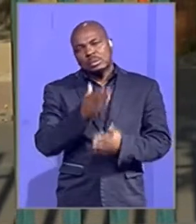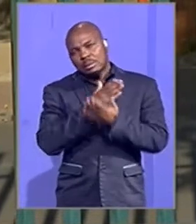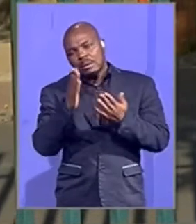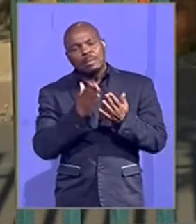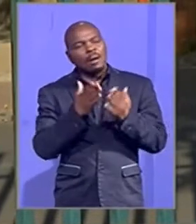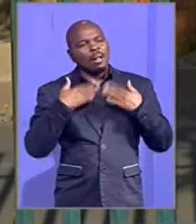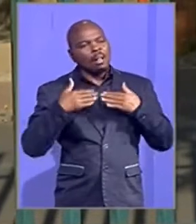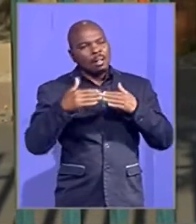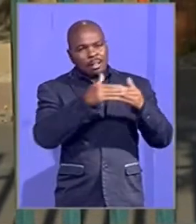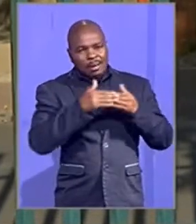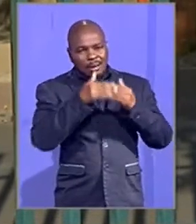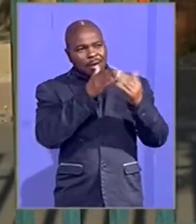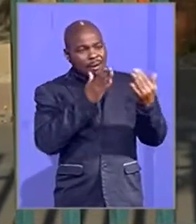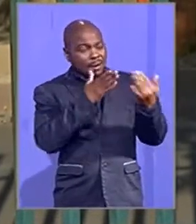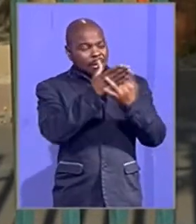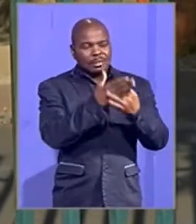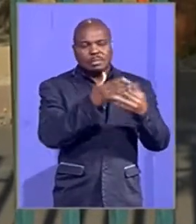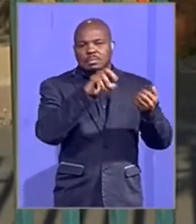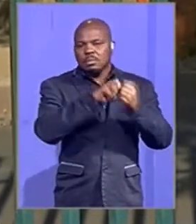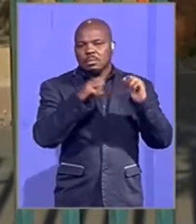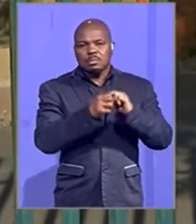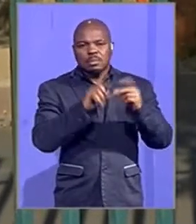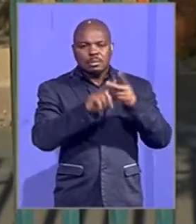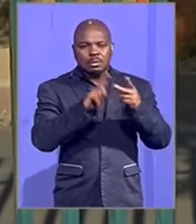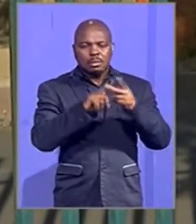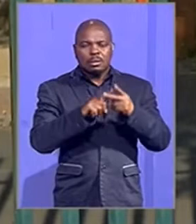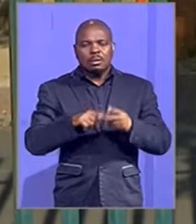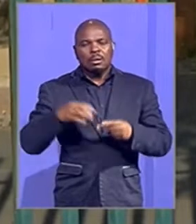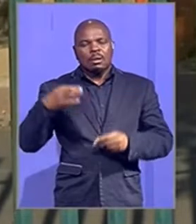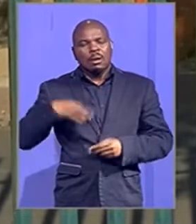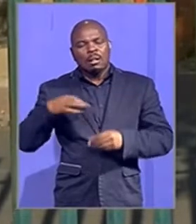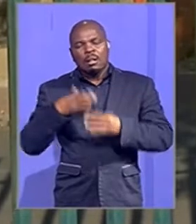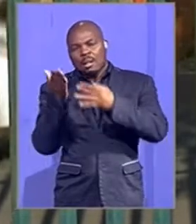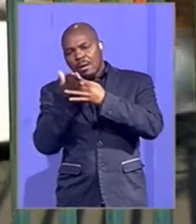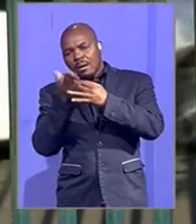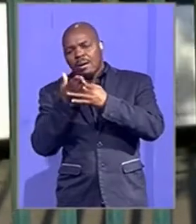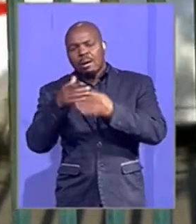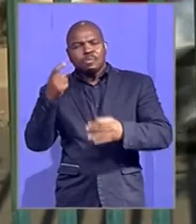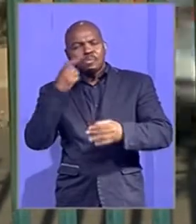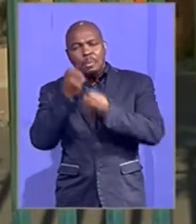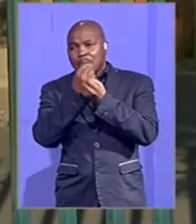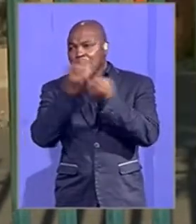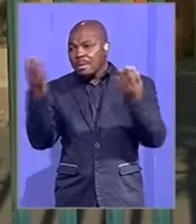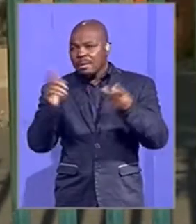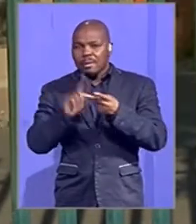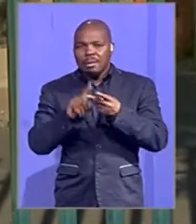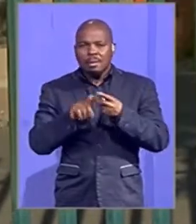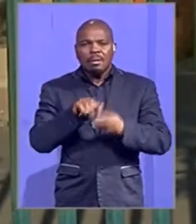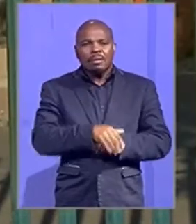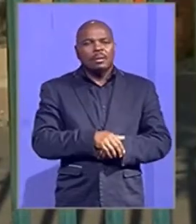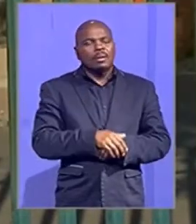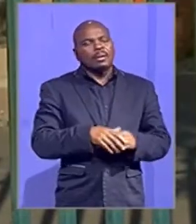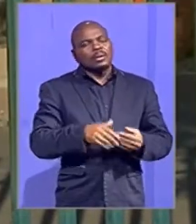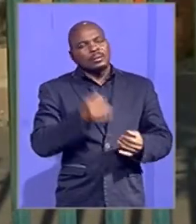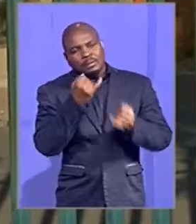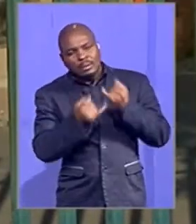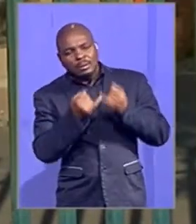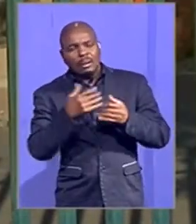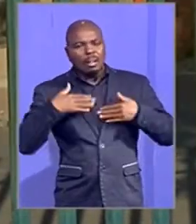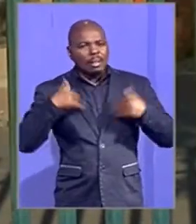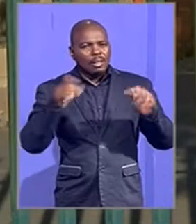in general. So there's high rates of teen pregnancy, there's other health, sexual reproductive health concerns, but women